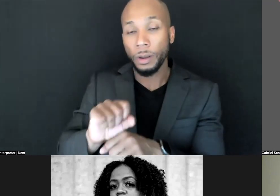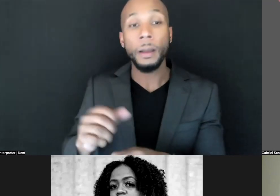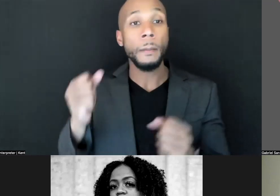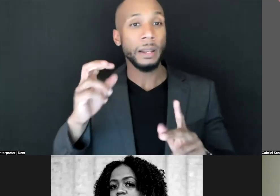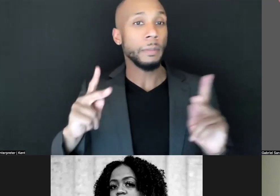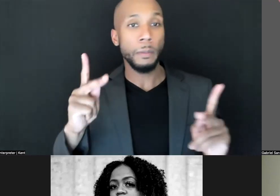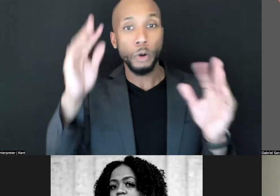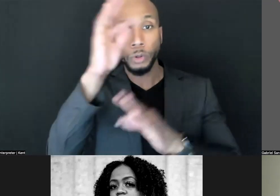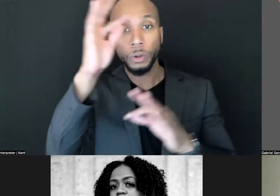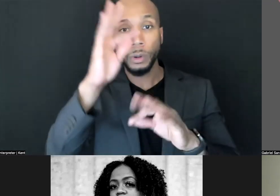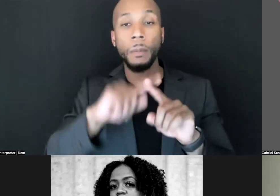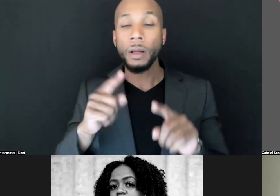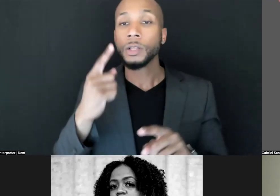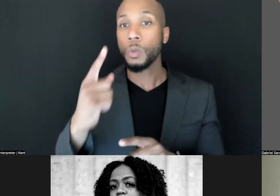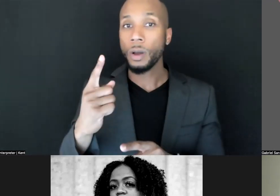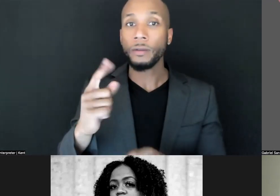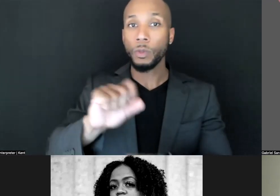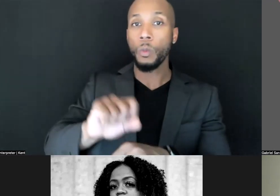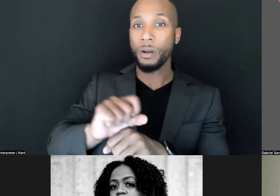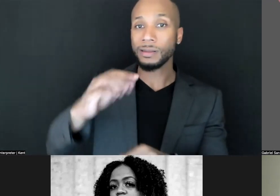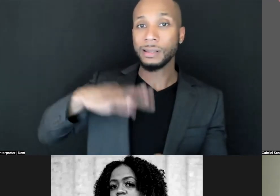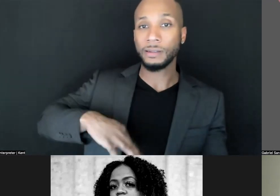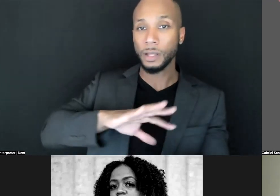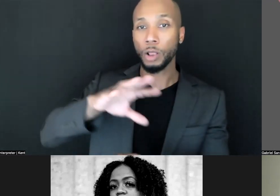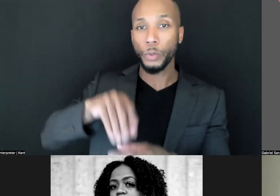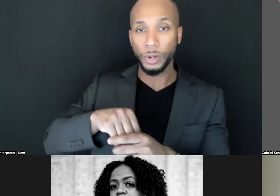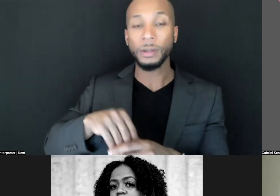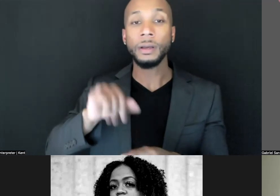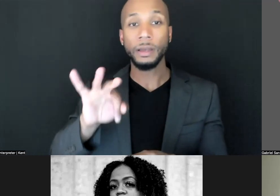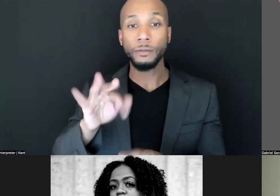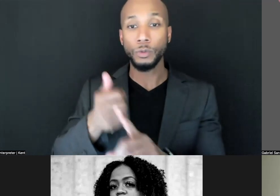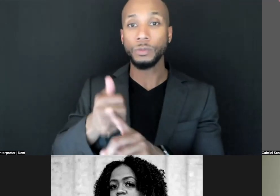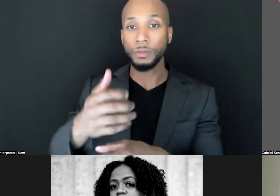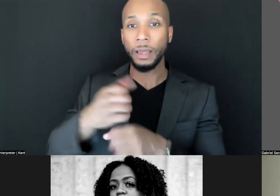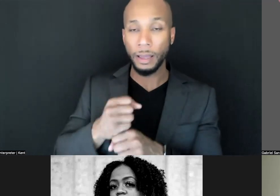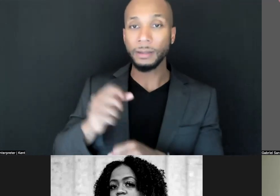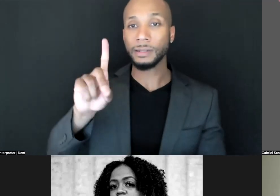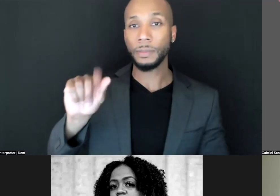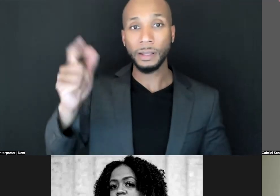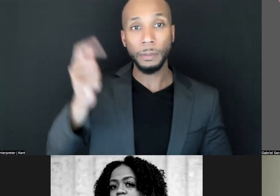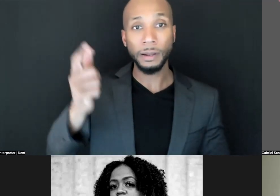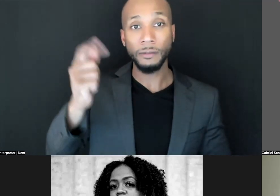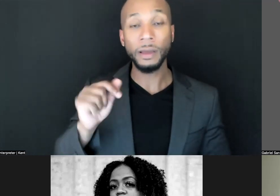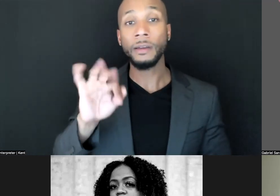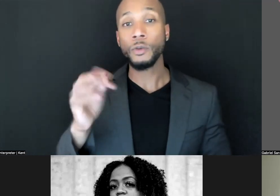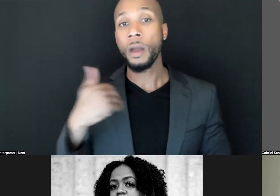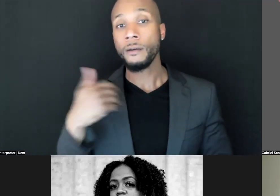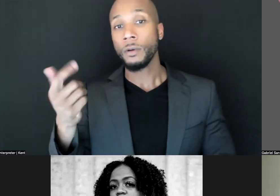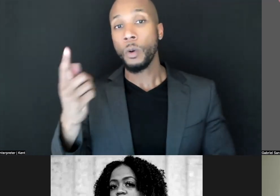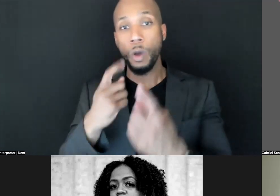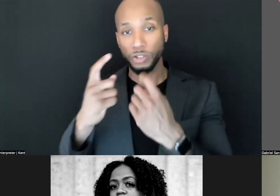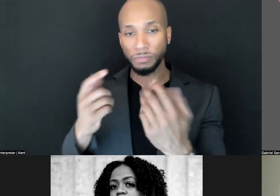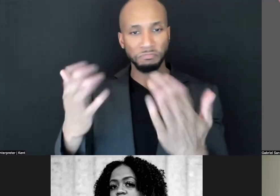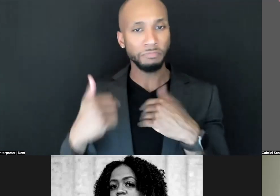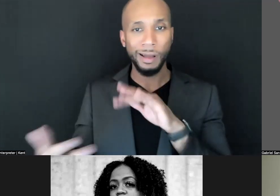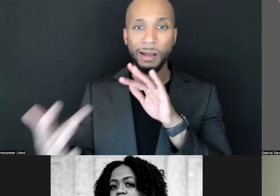about that, but it's one of the work incentives that's included if you're on disability. If anybody has any questions about that, please feel free to reach